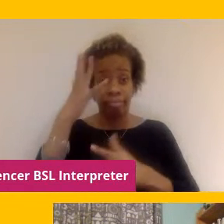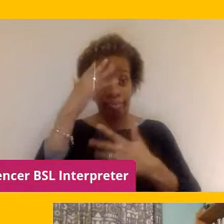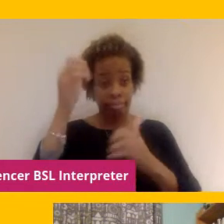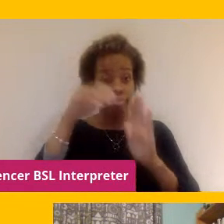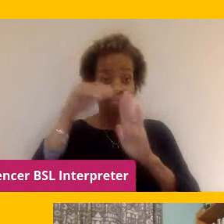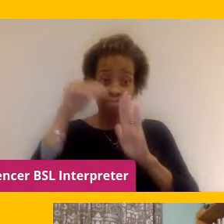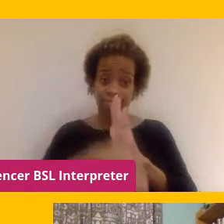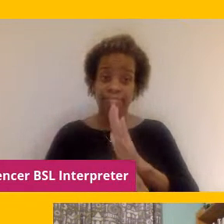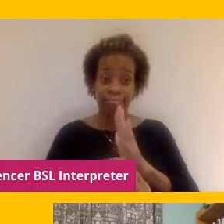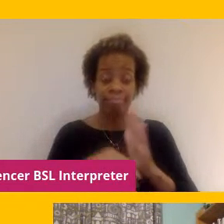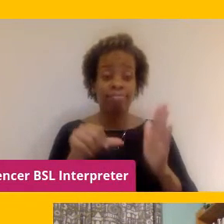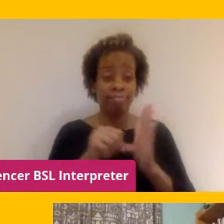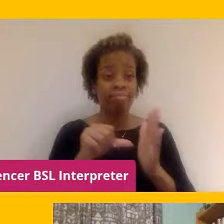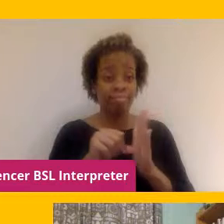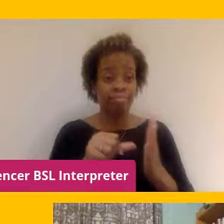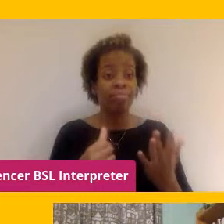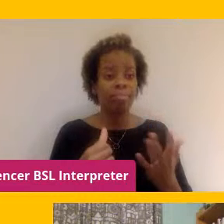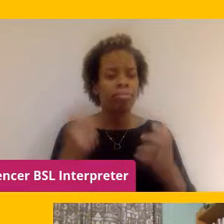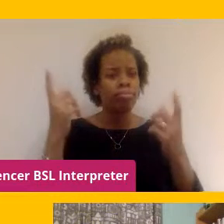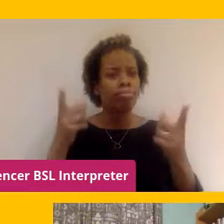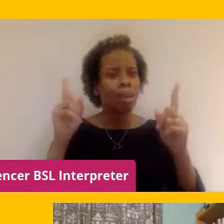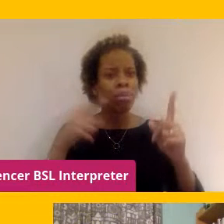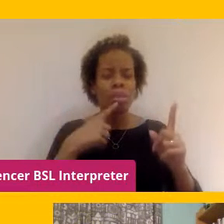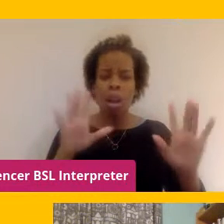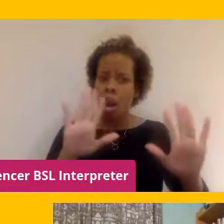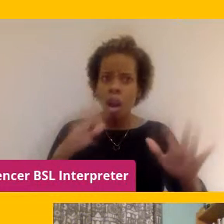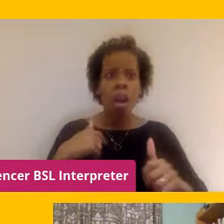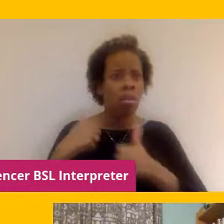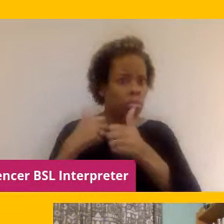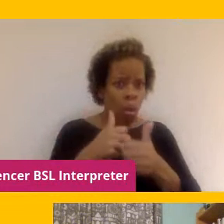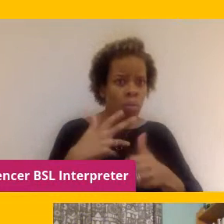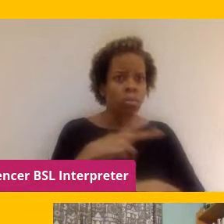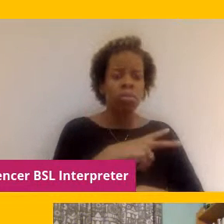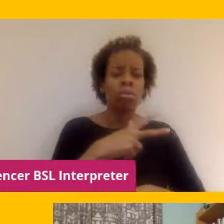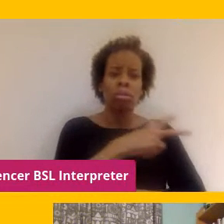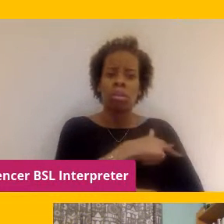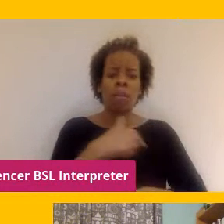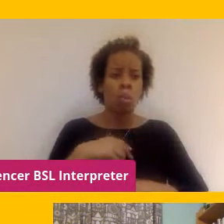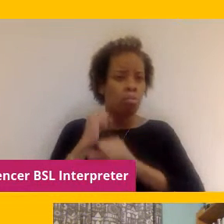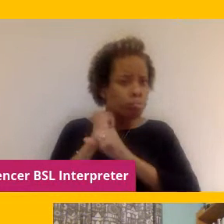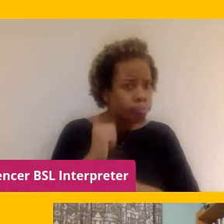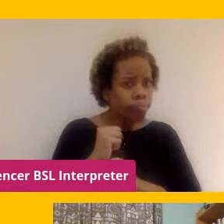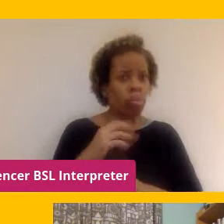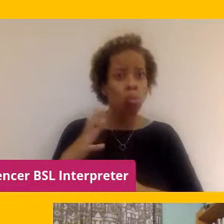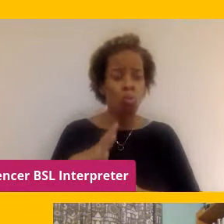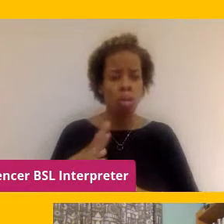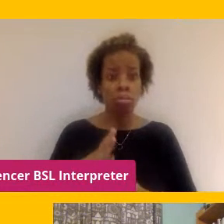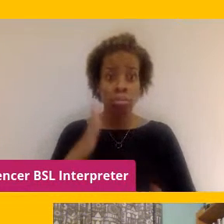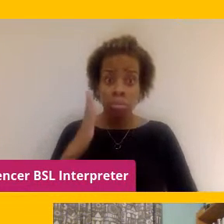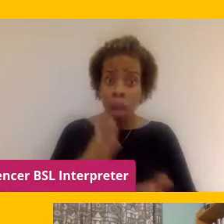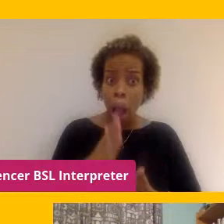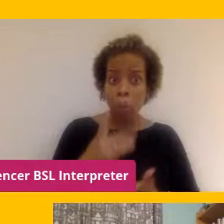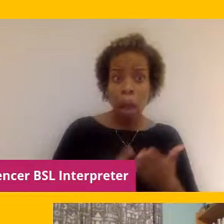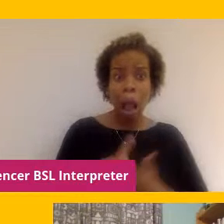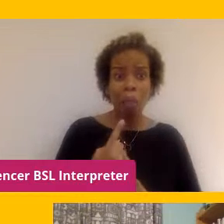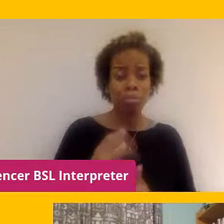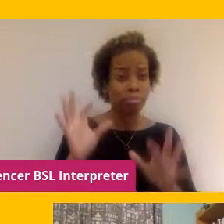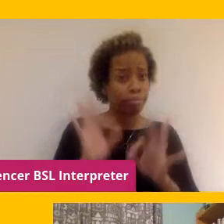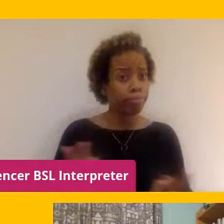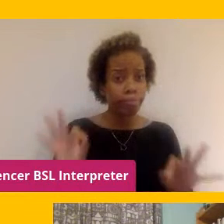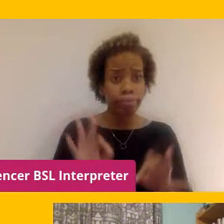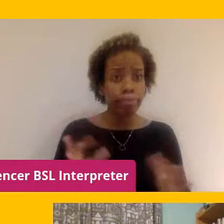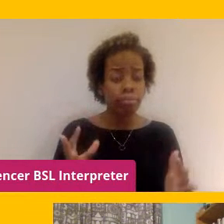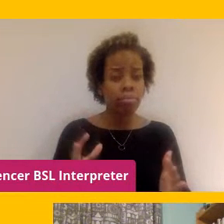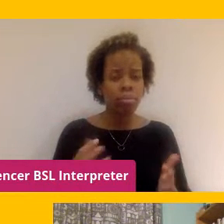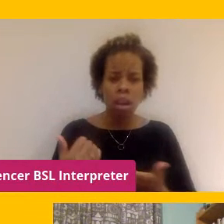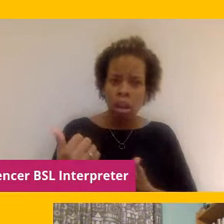consequence. Whilst management talk of their commitment to support staff, there's little evidence of this in actuality. There's no prioritisation taking place,